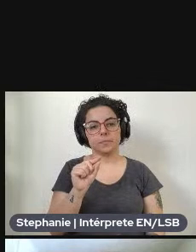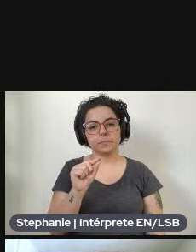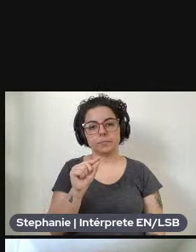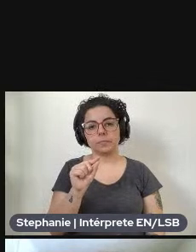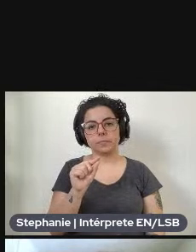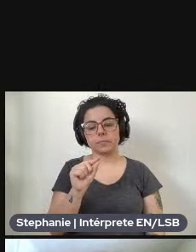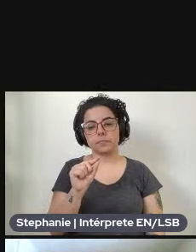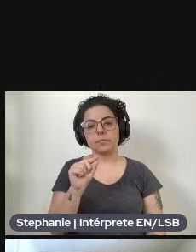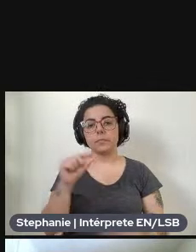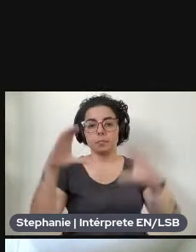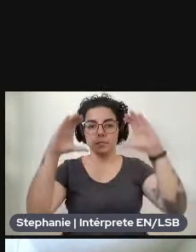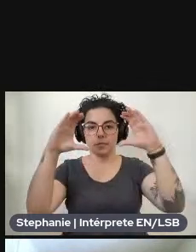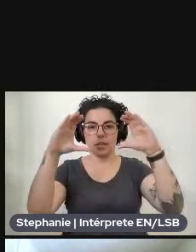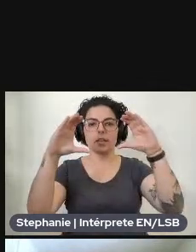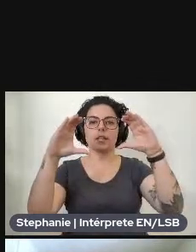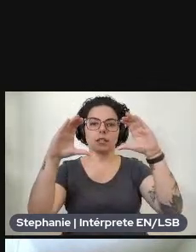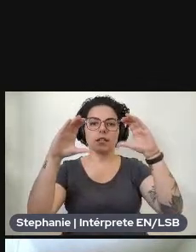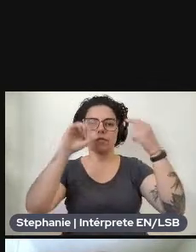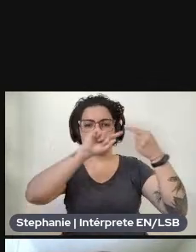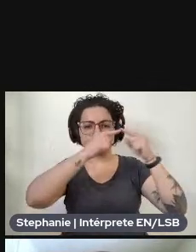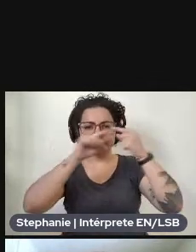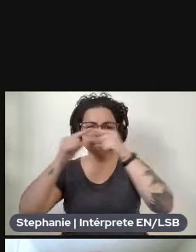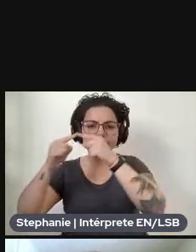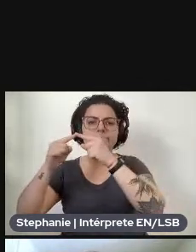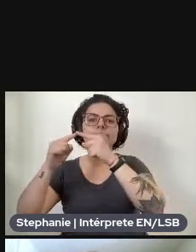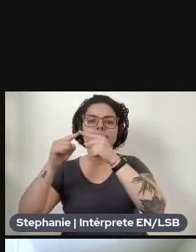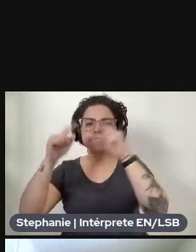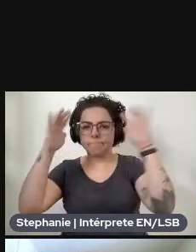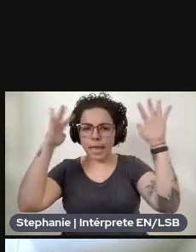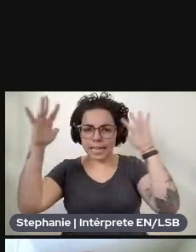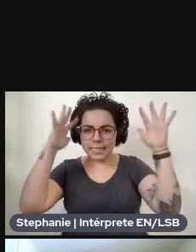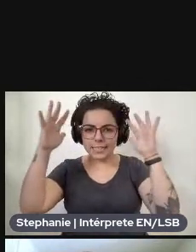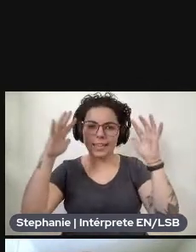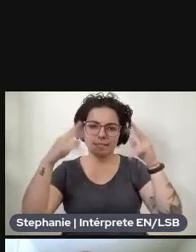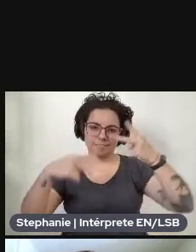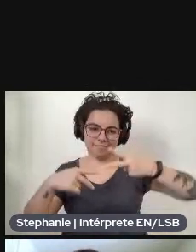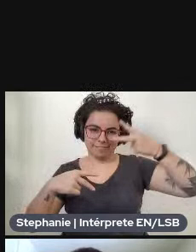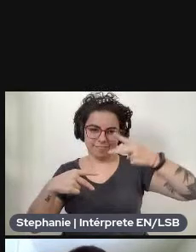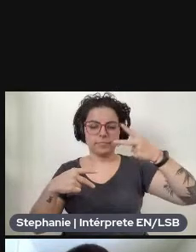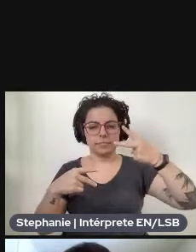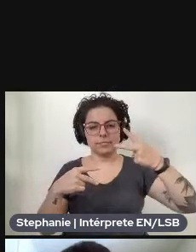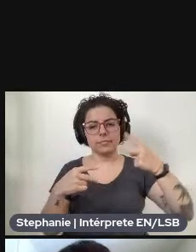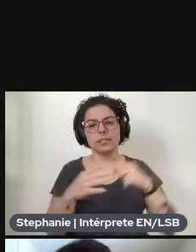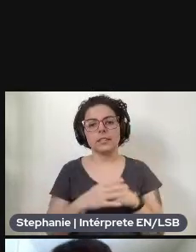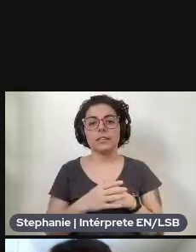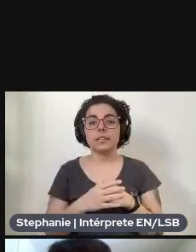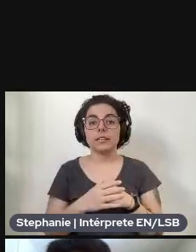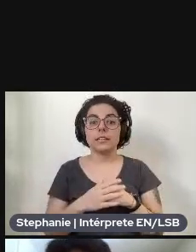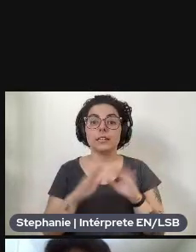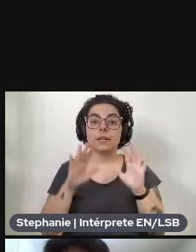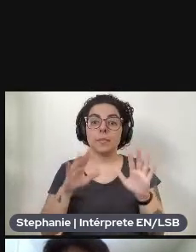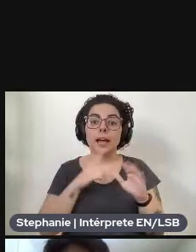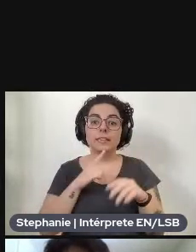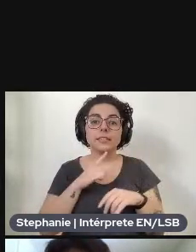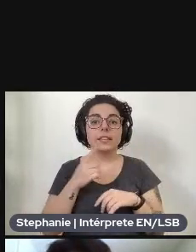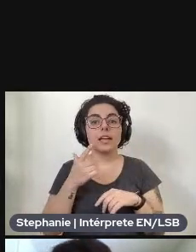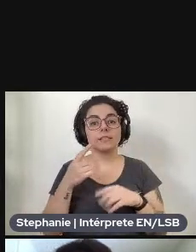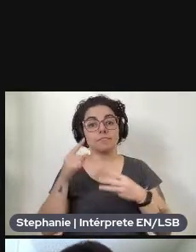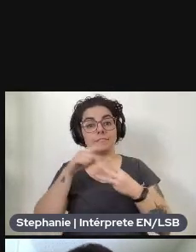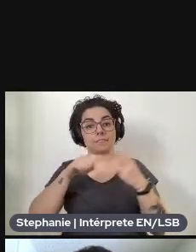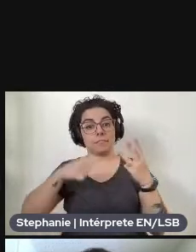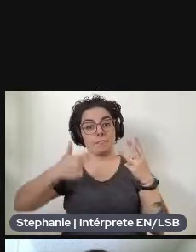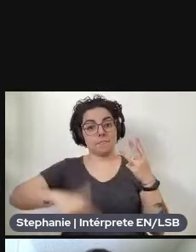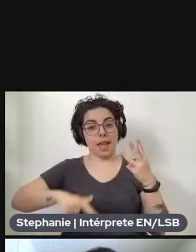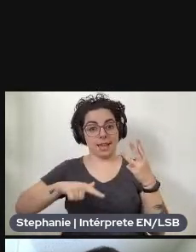in formulation and encoding. Outside this grammar, there are three other components. The